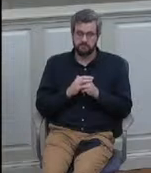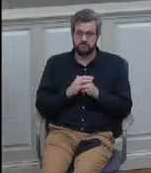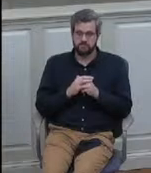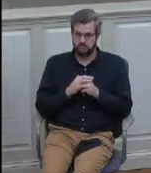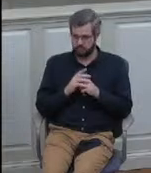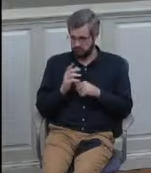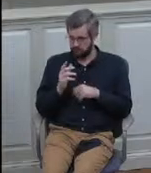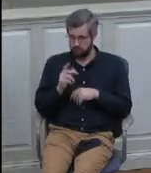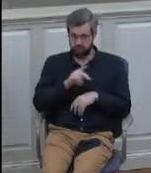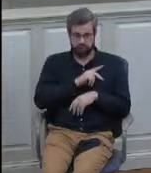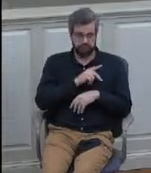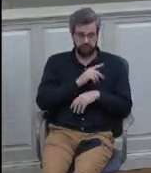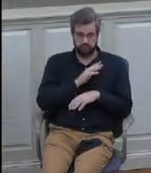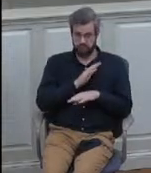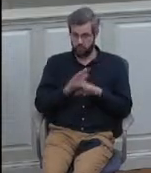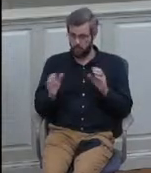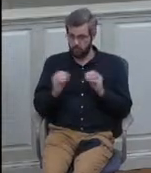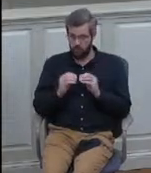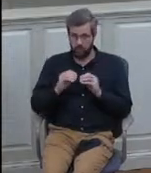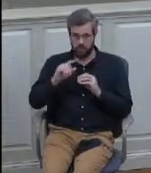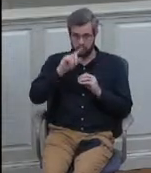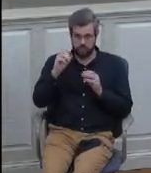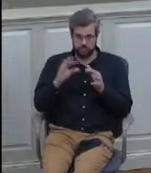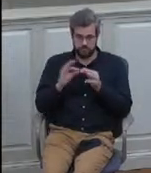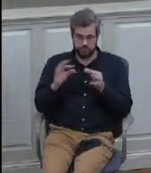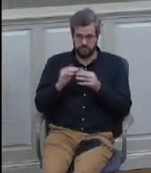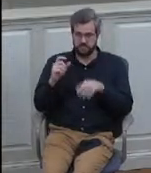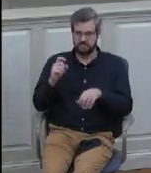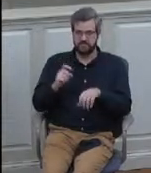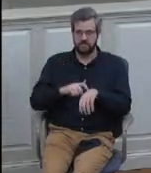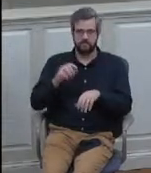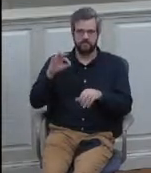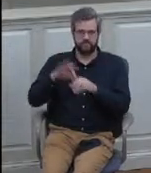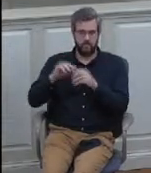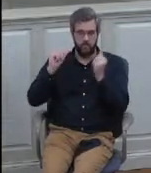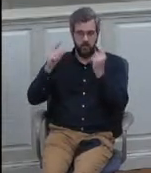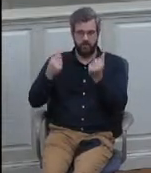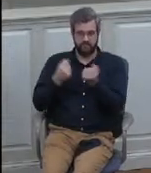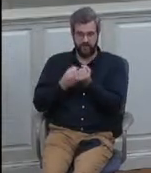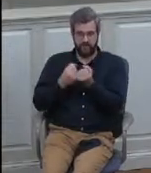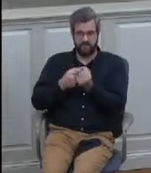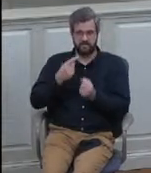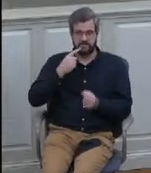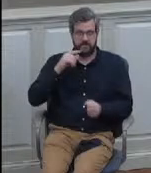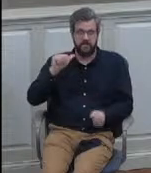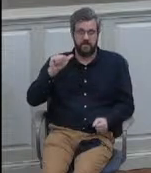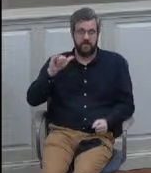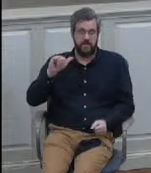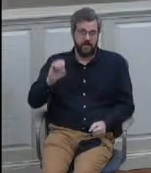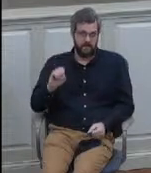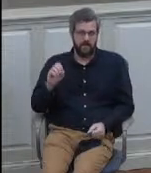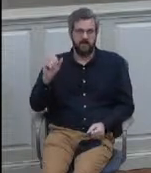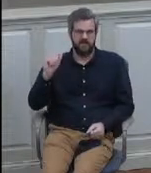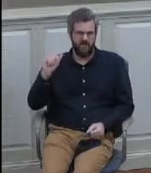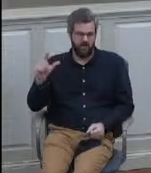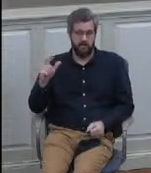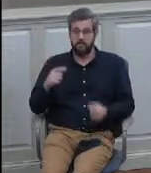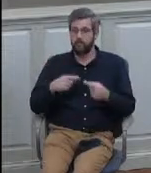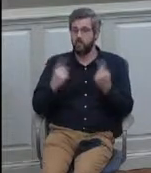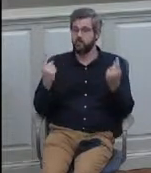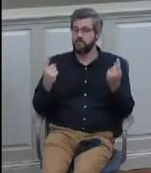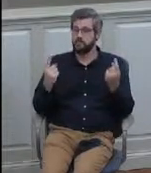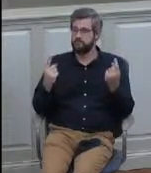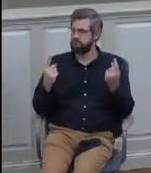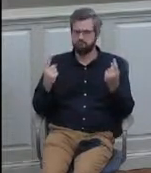If there's no further questions or comments, Chair will call the question. All in favor of the motion, say aye. Aye. Aye. Opposed, like